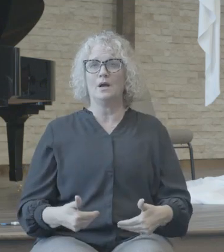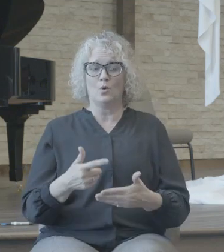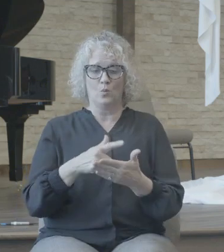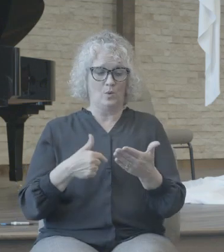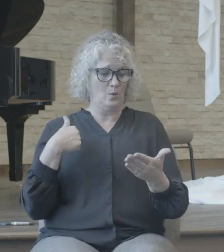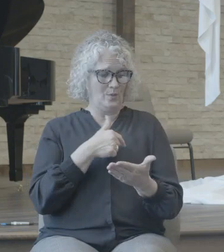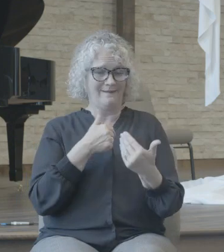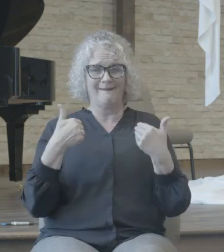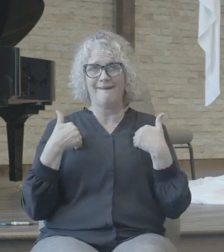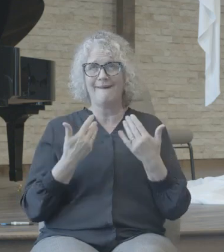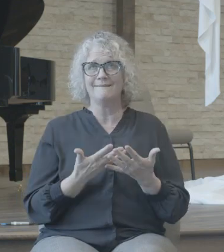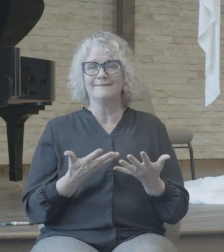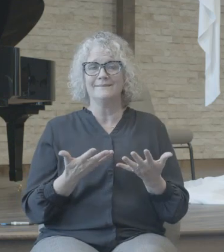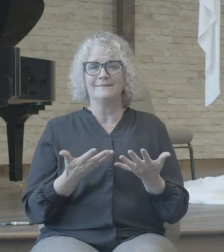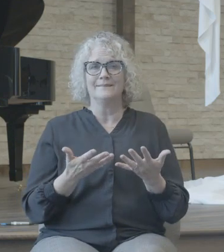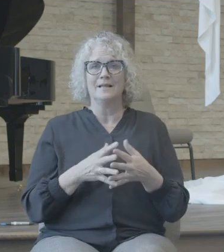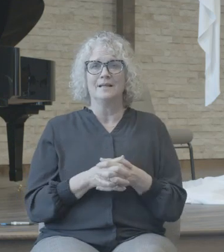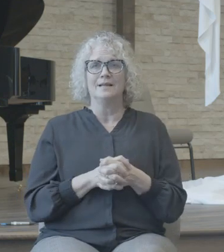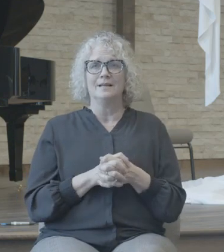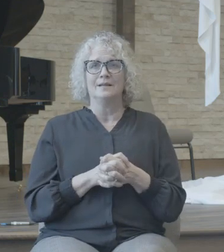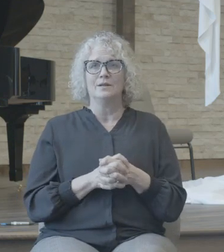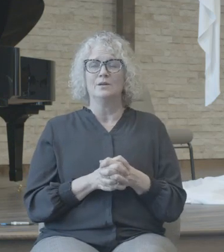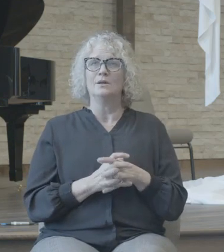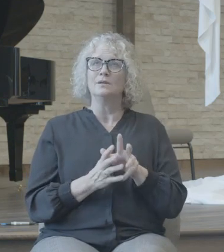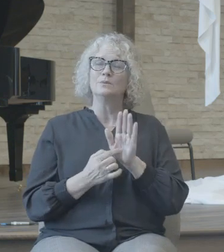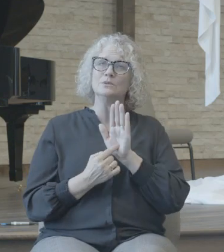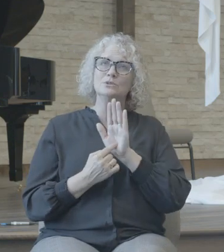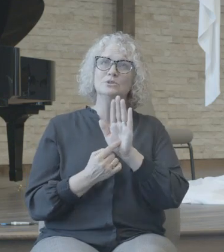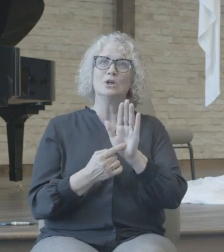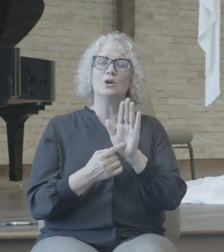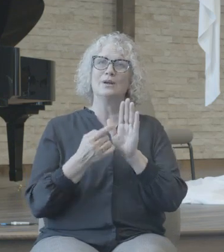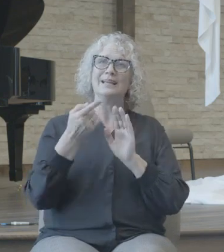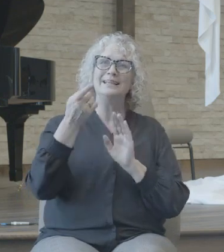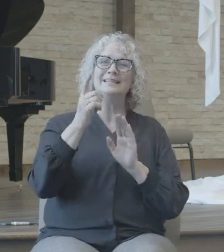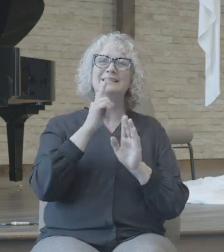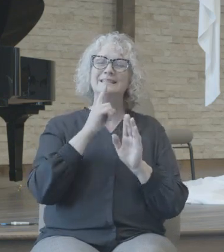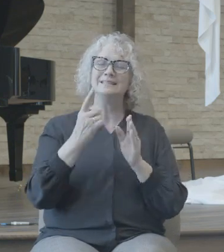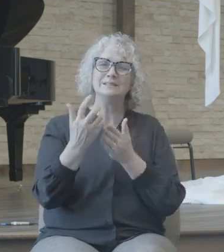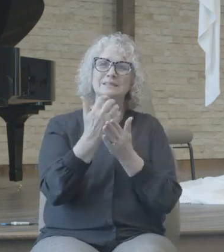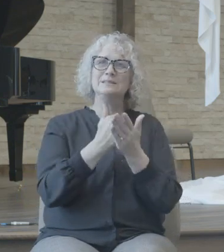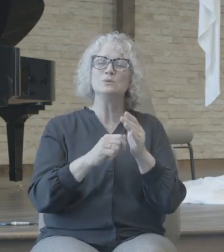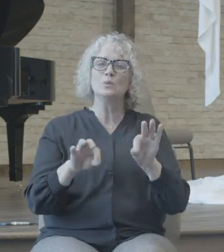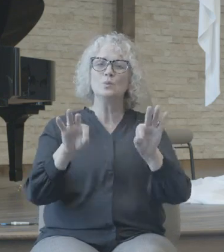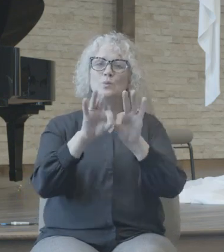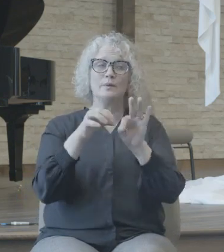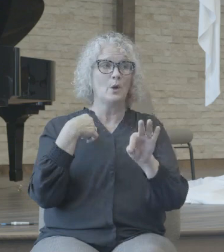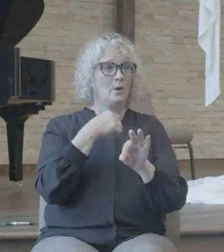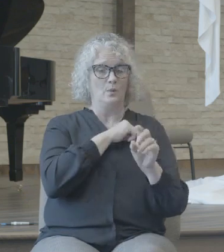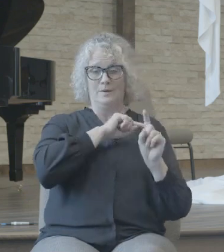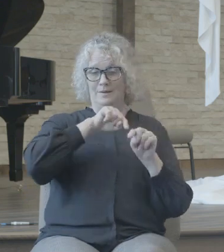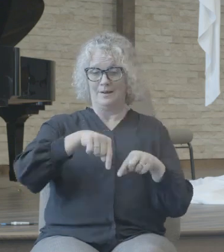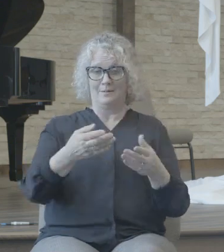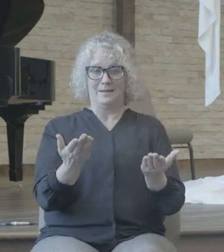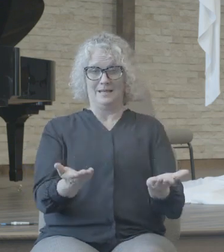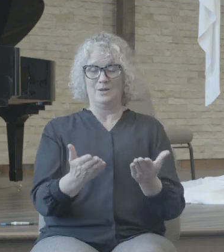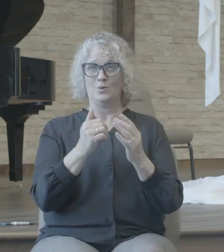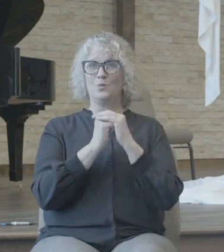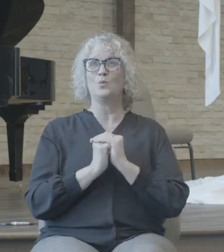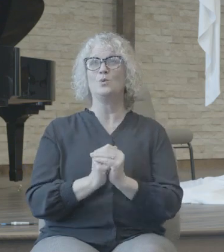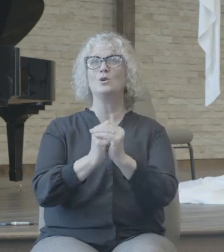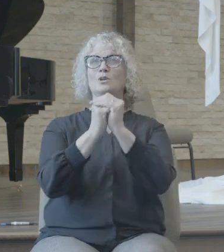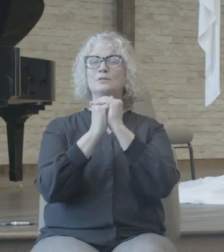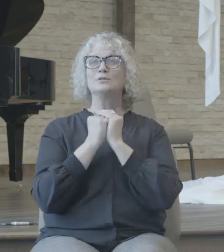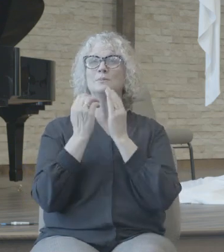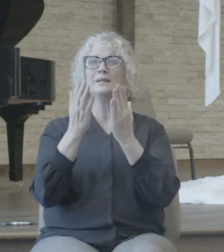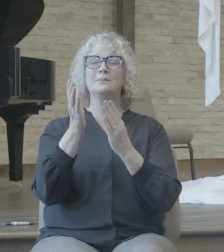have. We show Him to be worthy when we bring ourselves to this place to worship Him, to sit here and